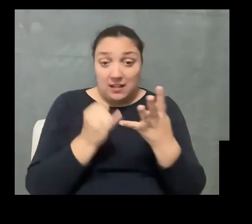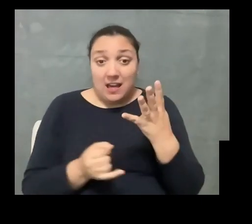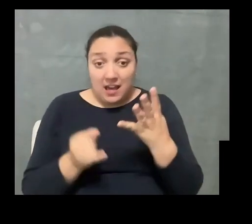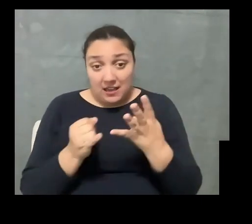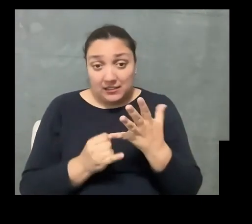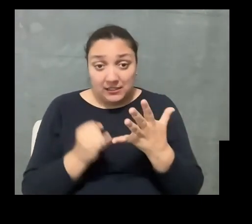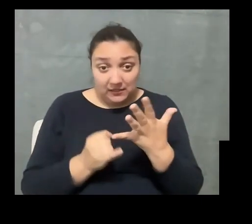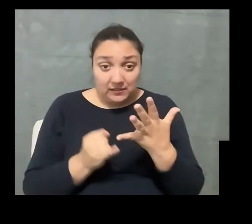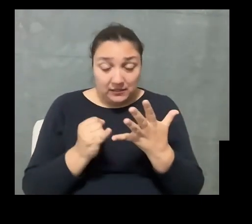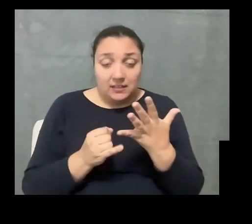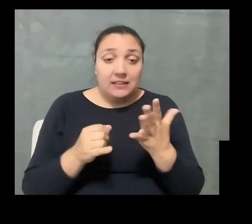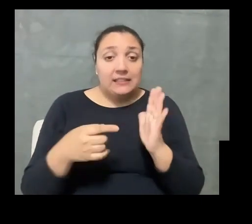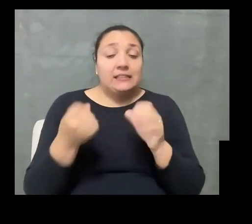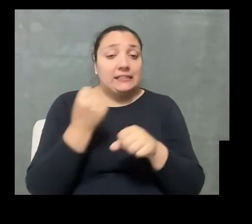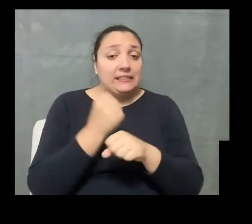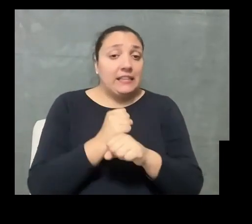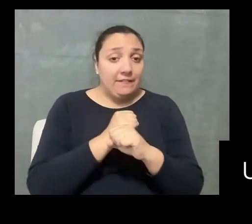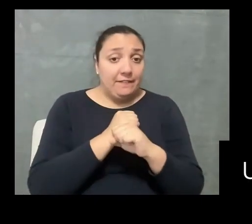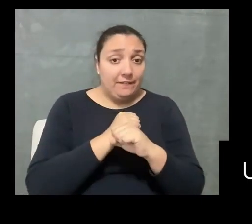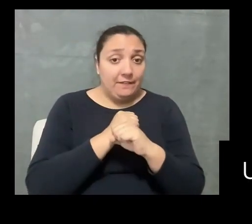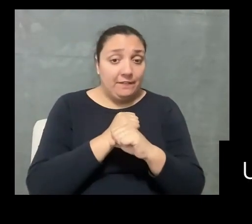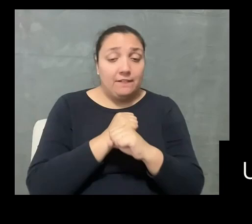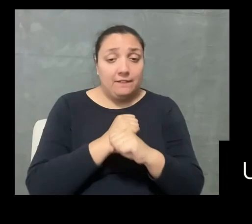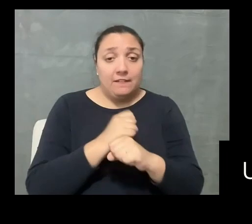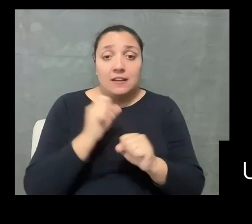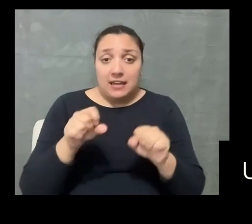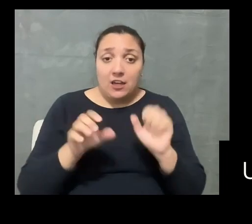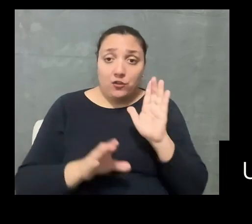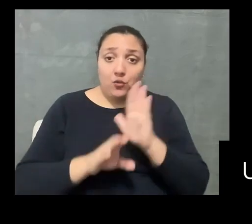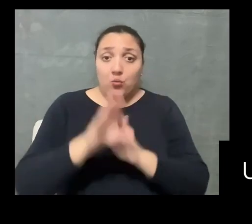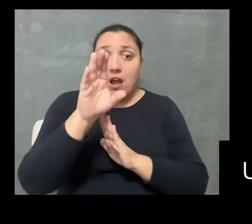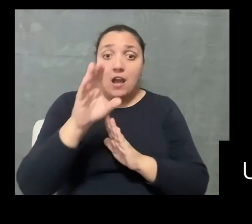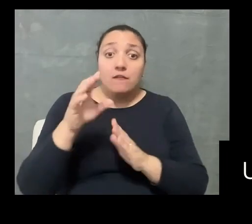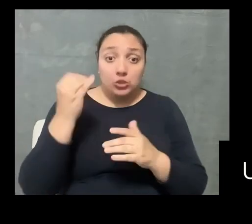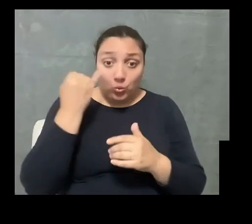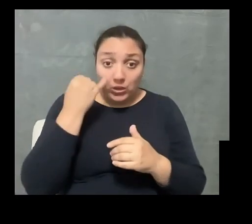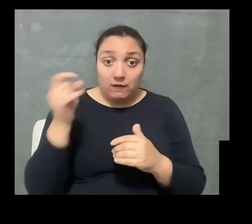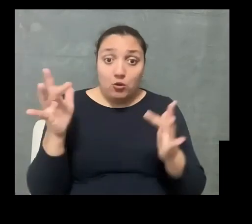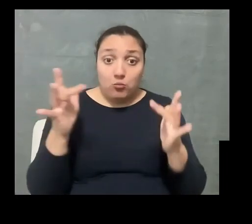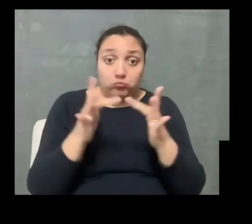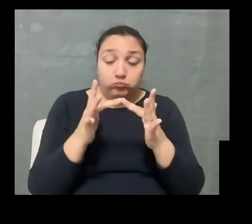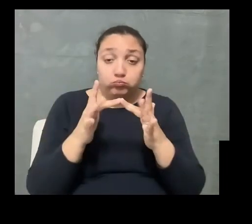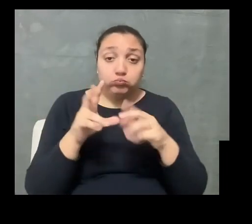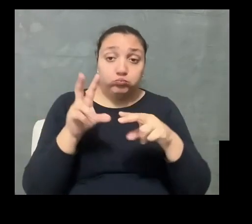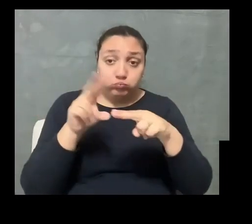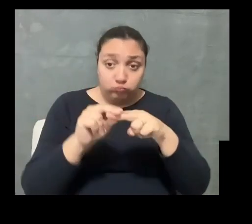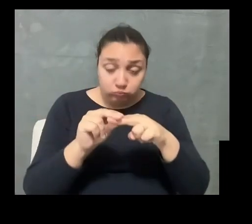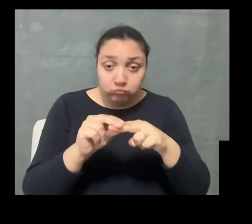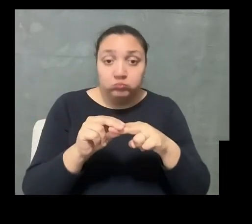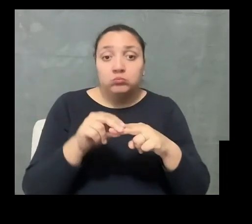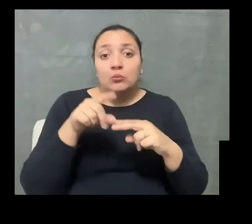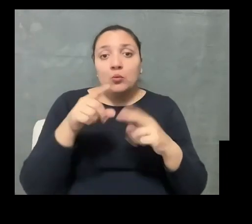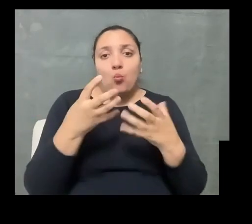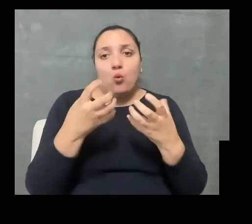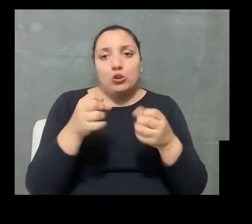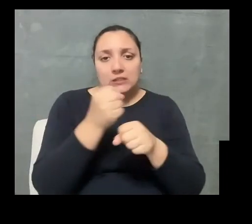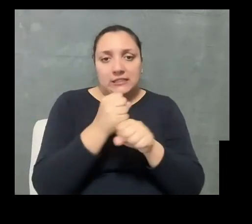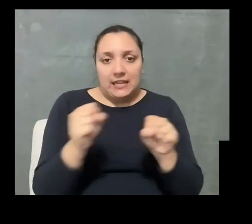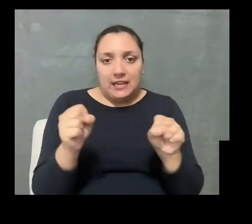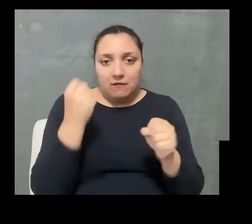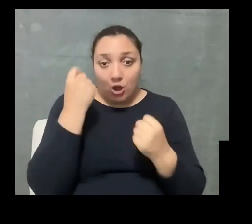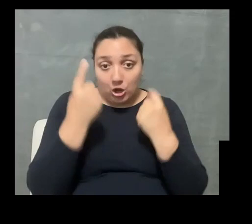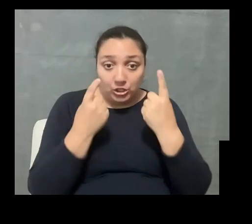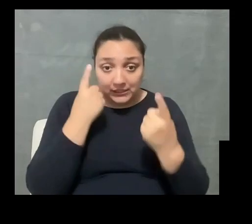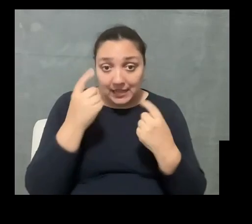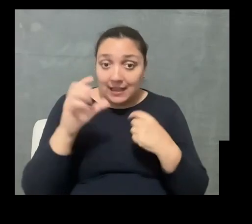that New Yorkers can thrive in their online environments. Once we get you online, we want you to be safe. We want you to understand